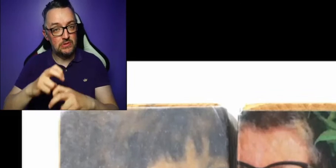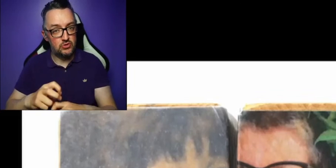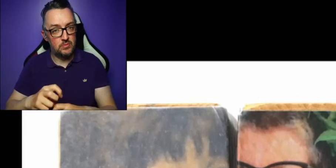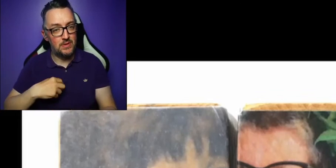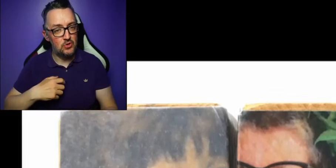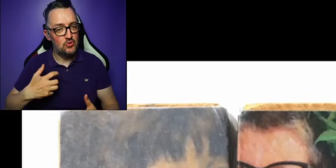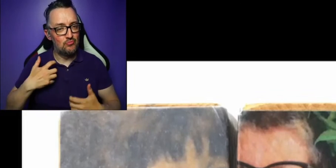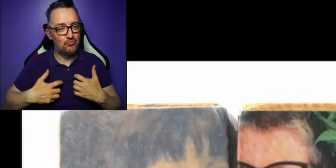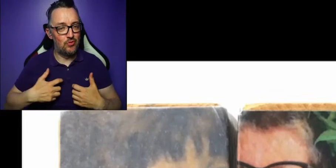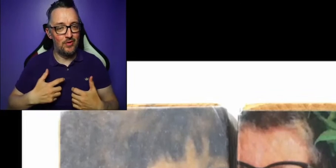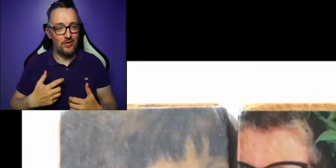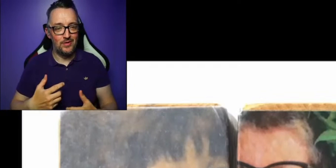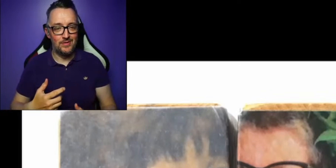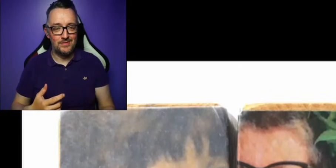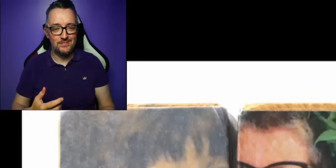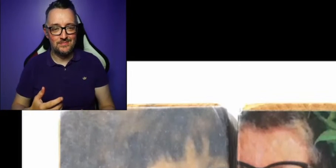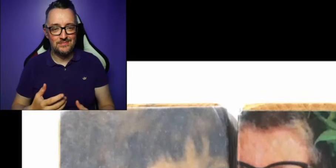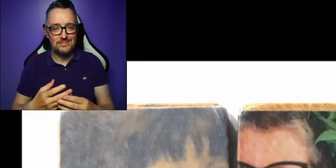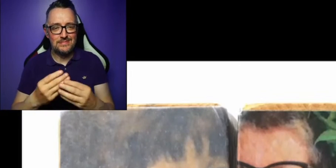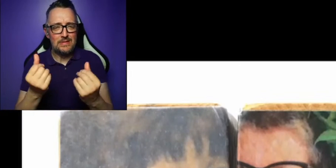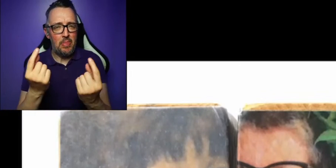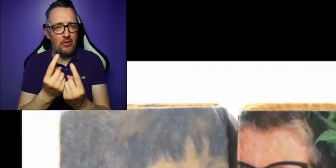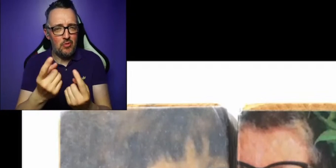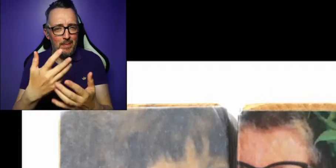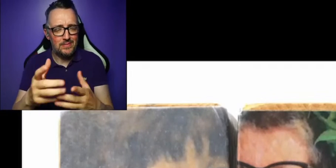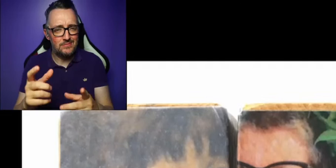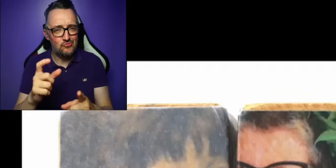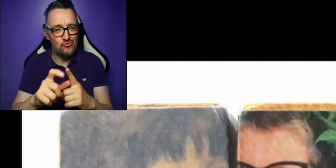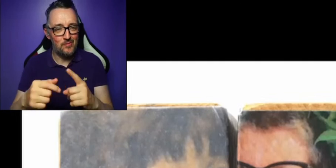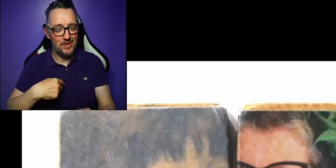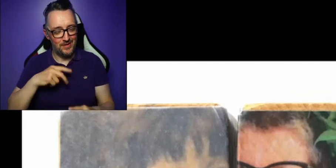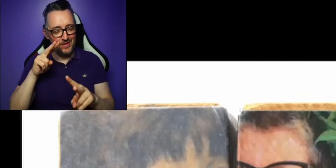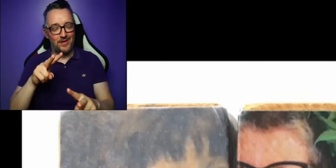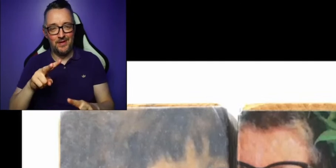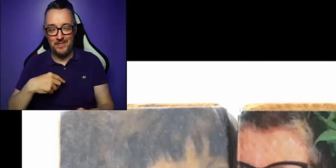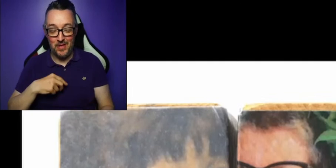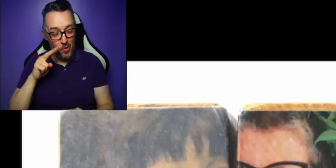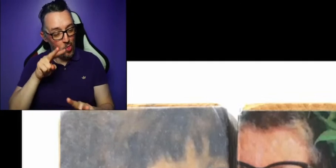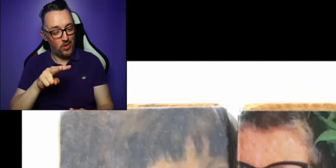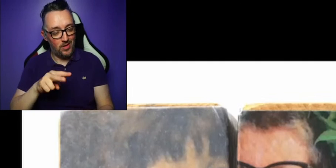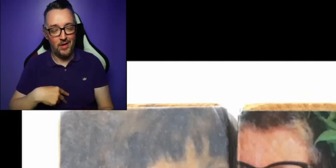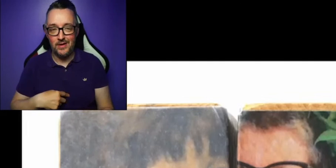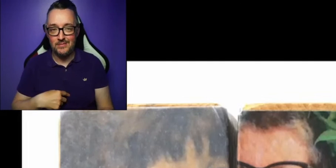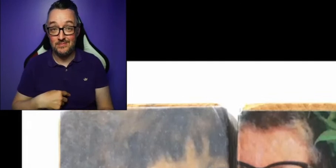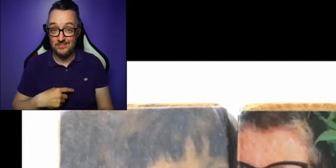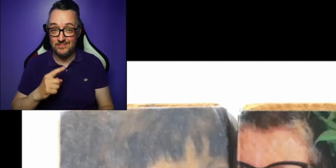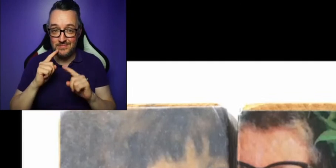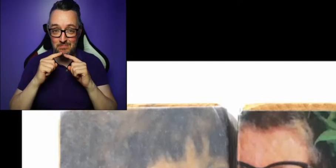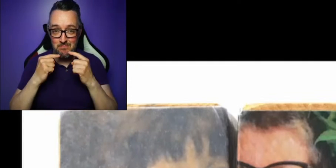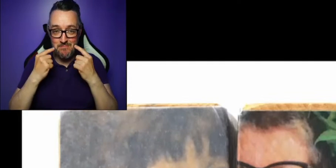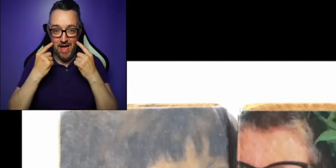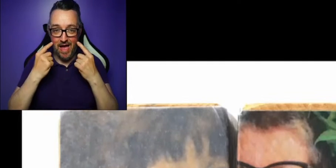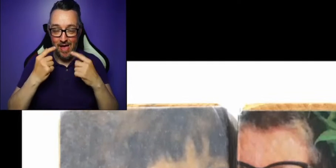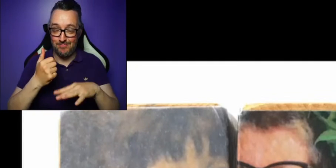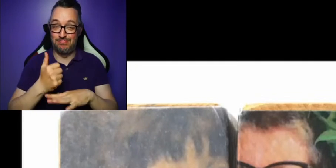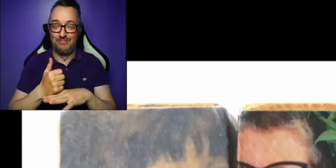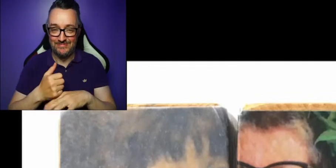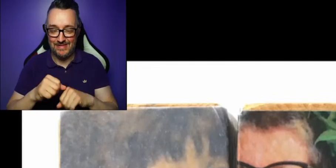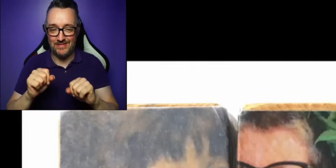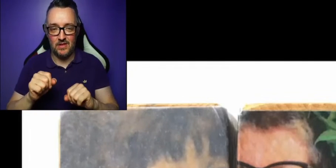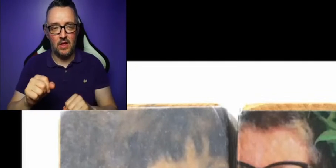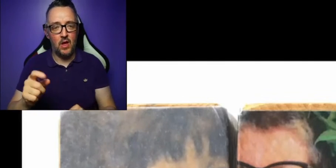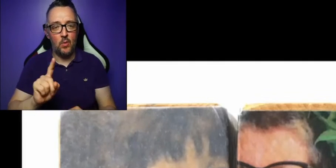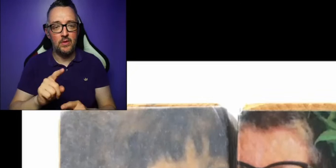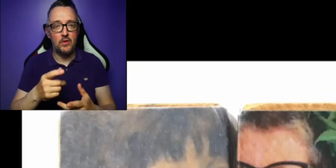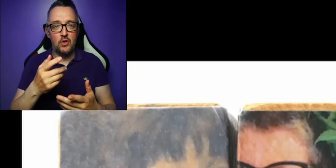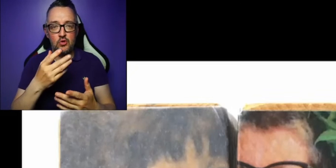particularly fascinated with a couple of things that you've been doing that really bring a smile to my face when I look at them. So one of them